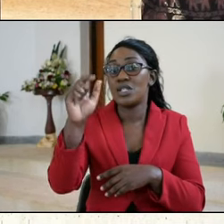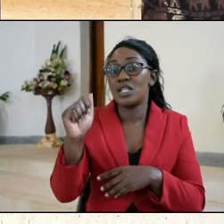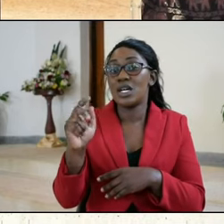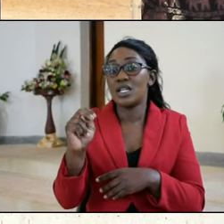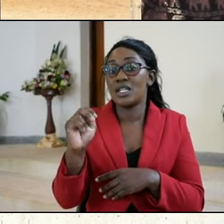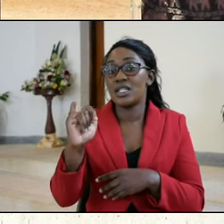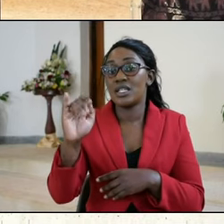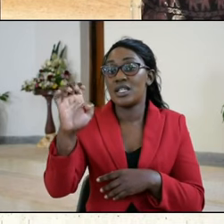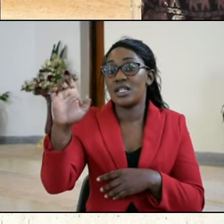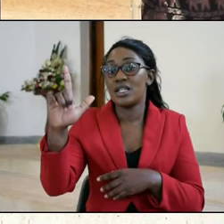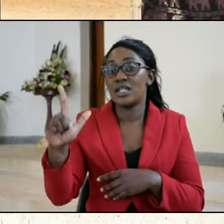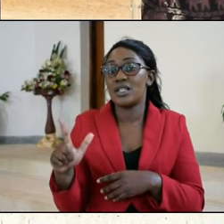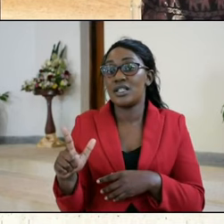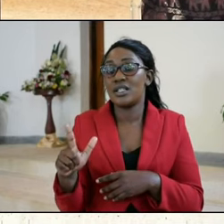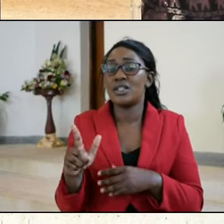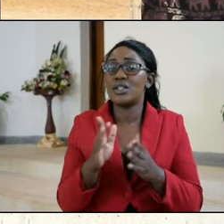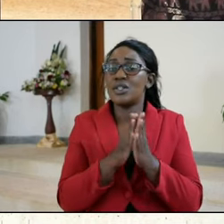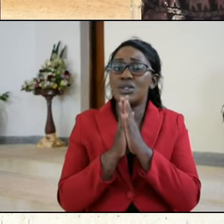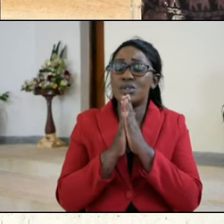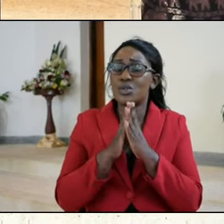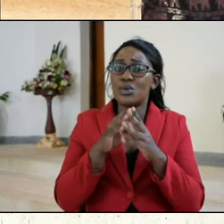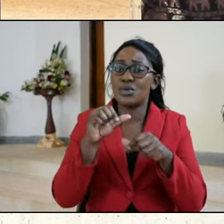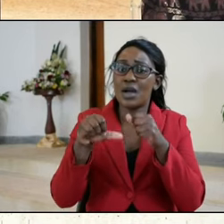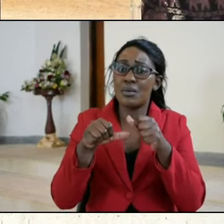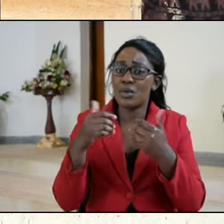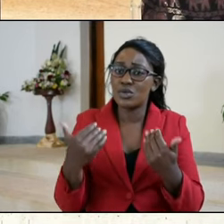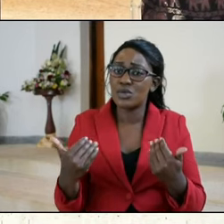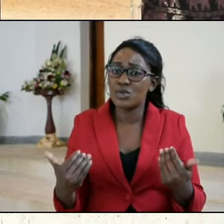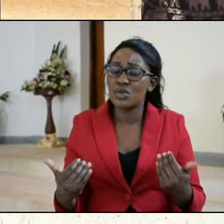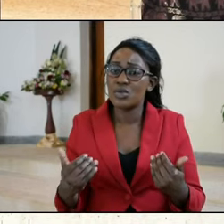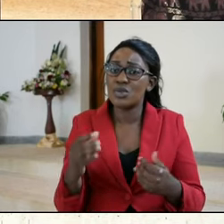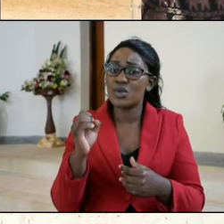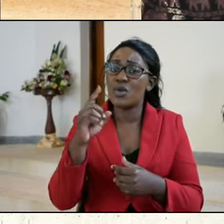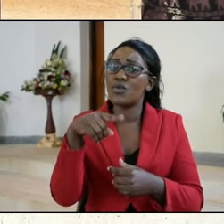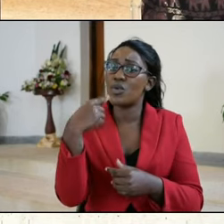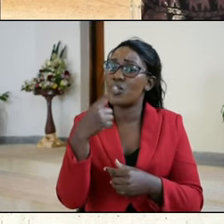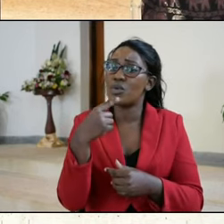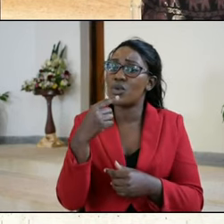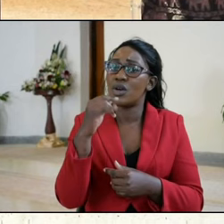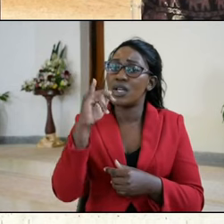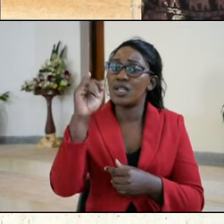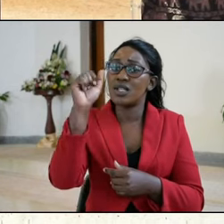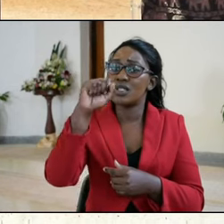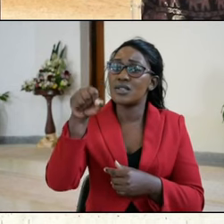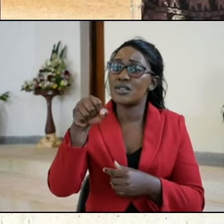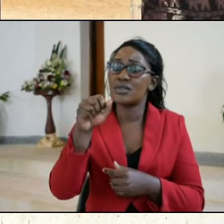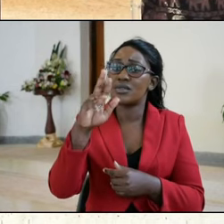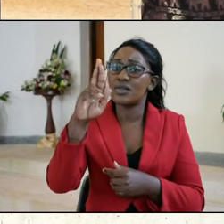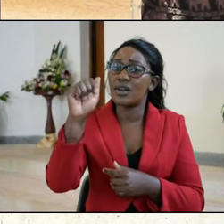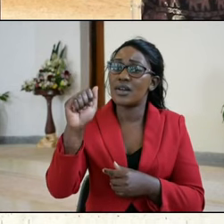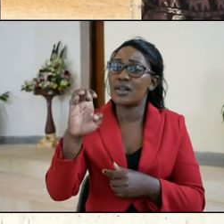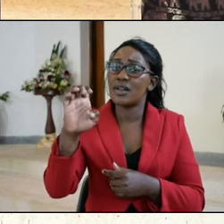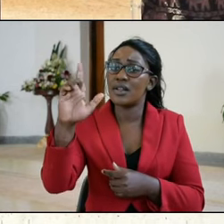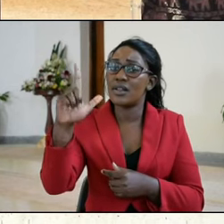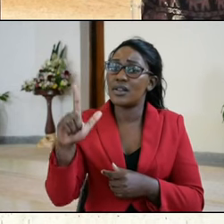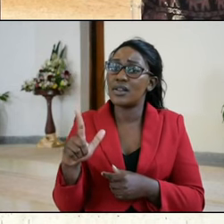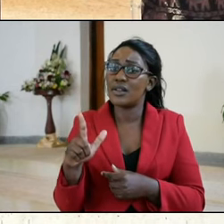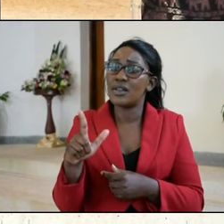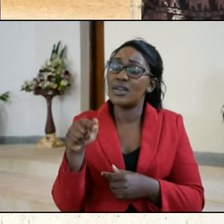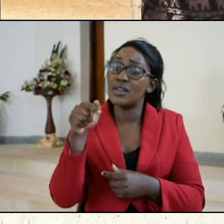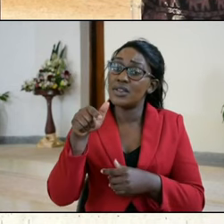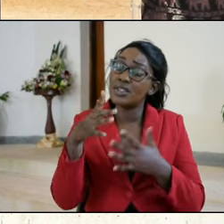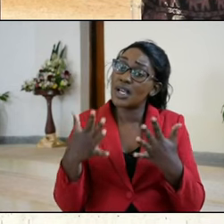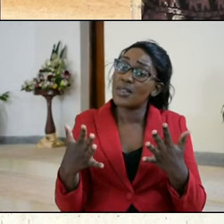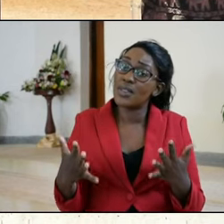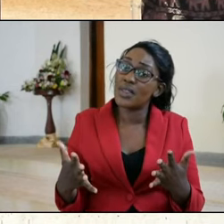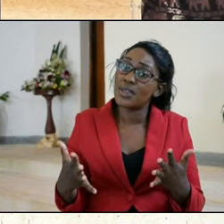stories about the children of Israel, the miracles of Christ, and such like issues. These are things